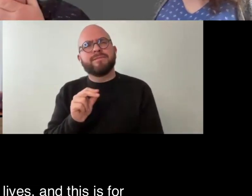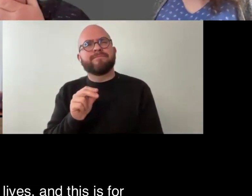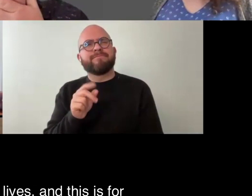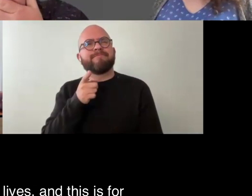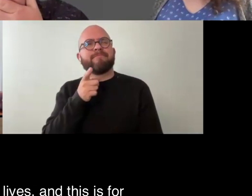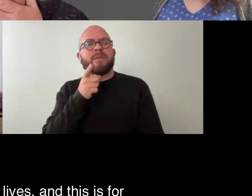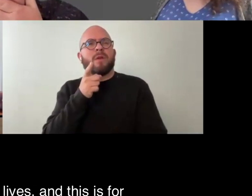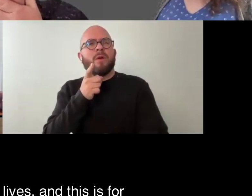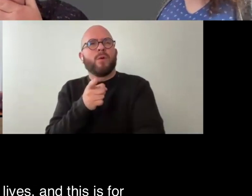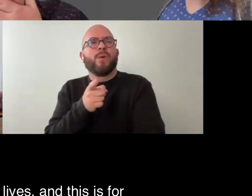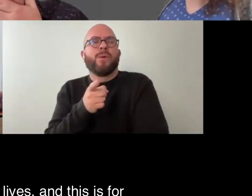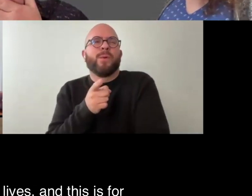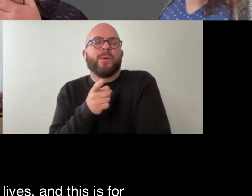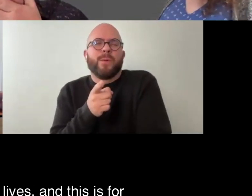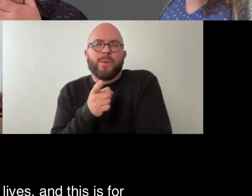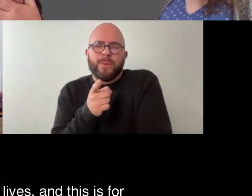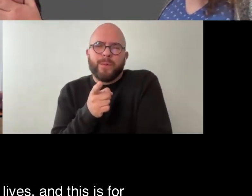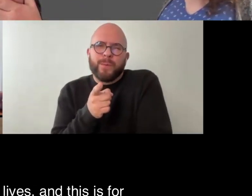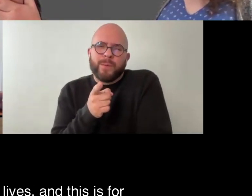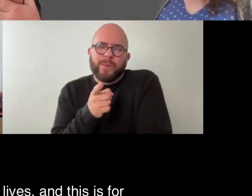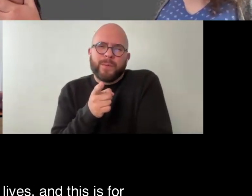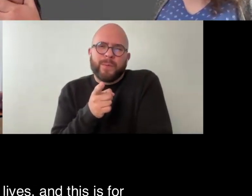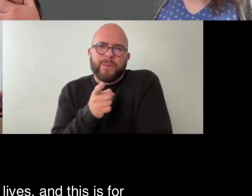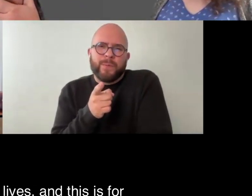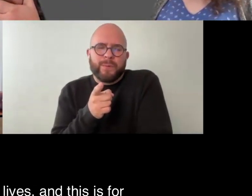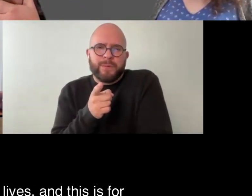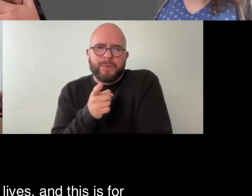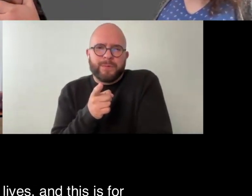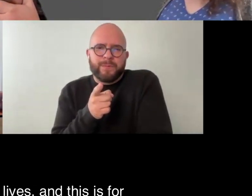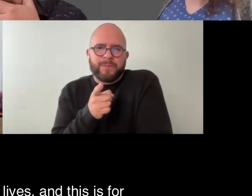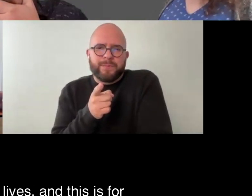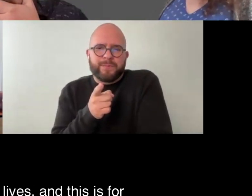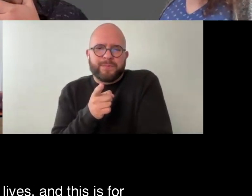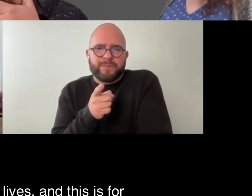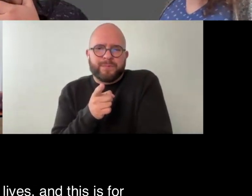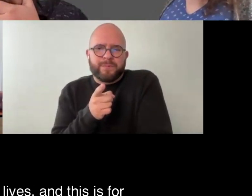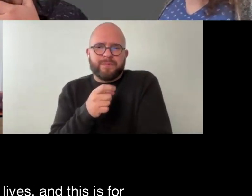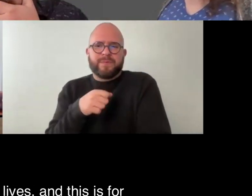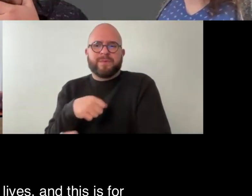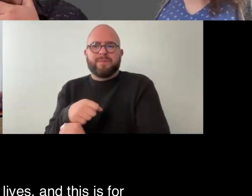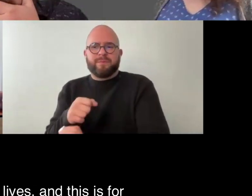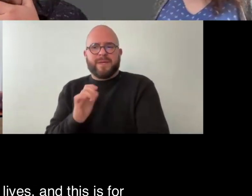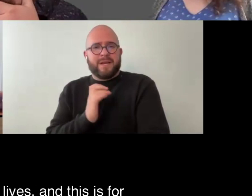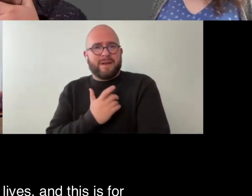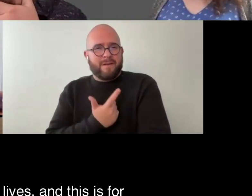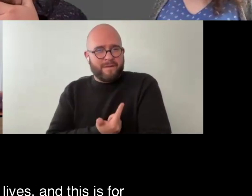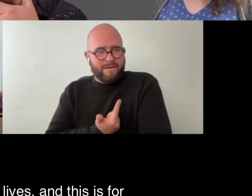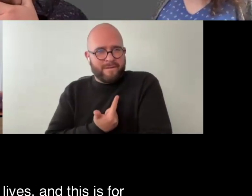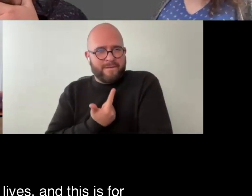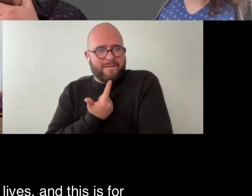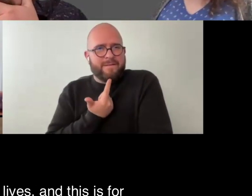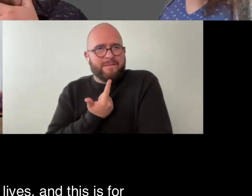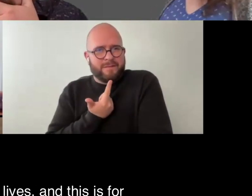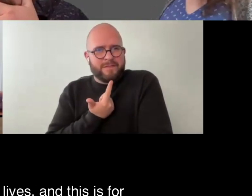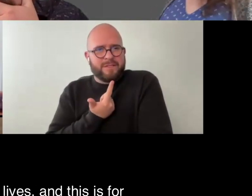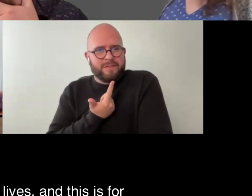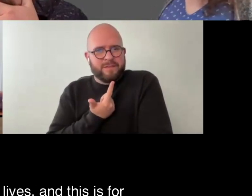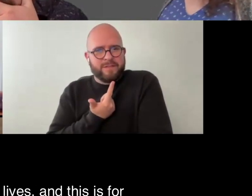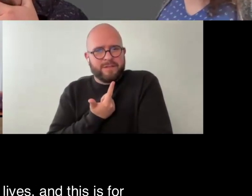made our very lives, and this is for all folks, you've made our very